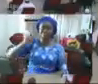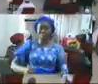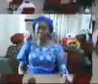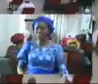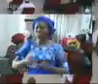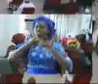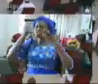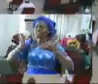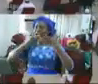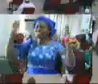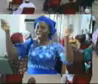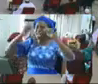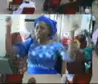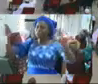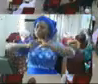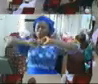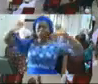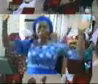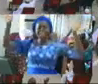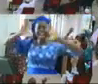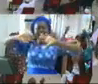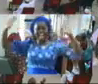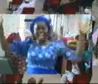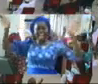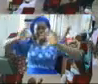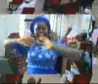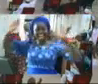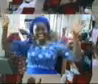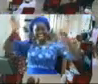Shout another hallelujah.